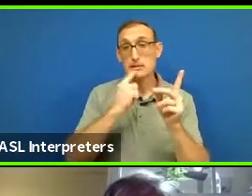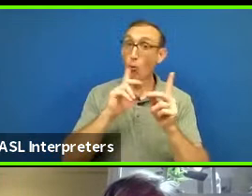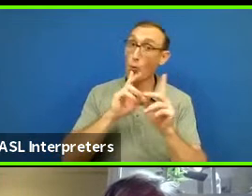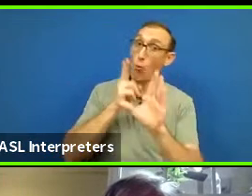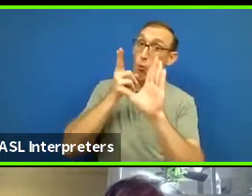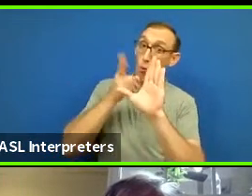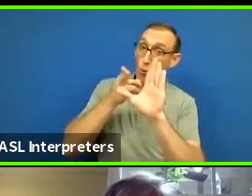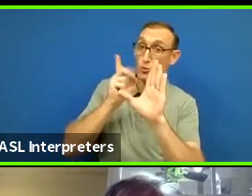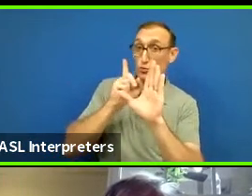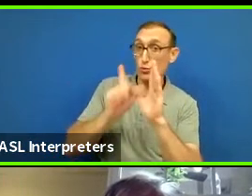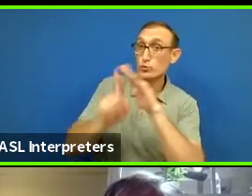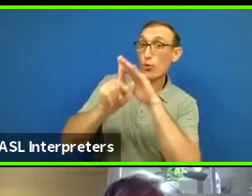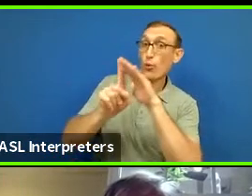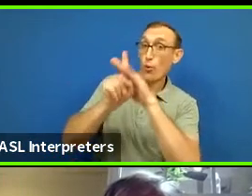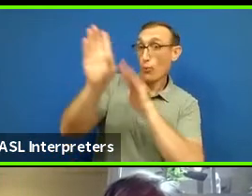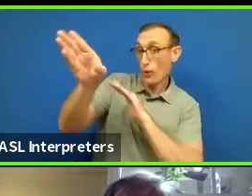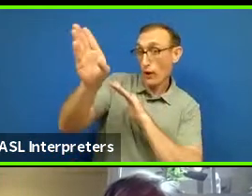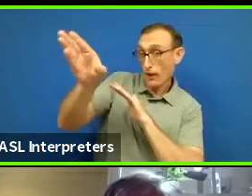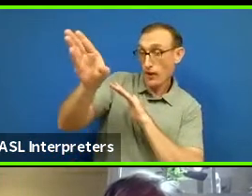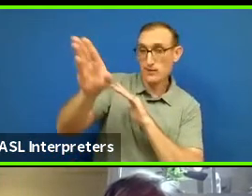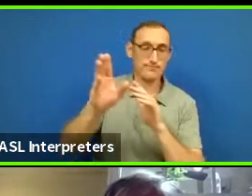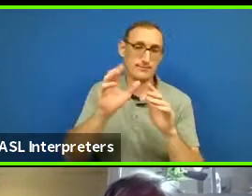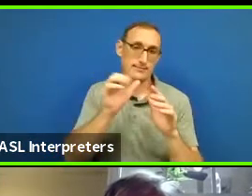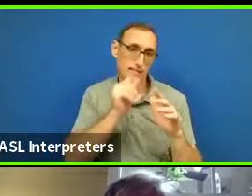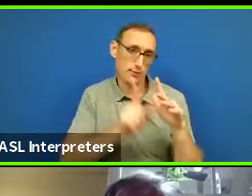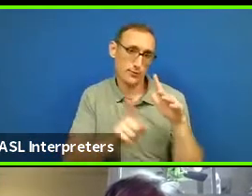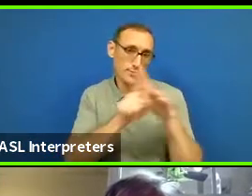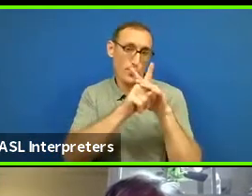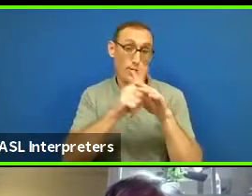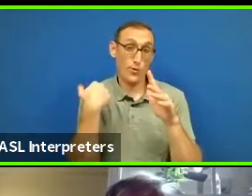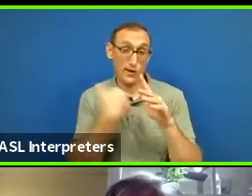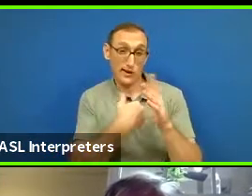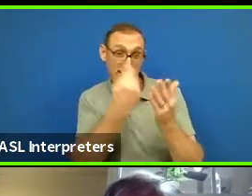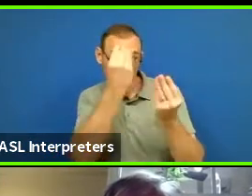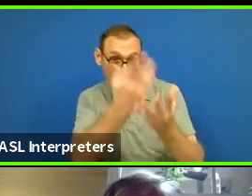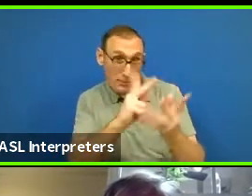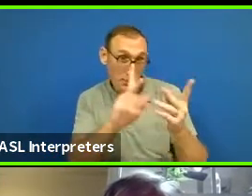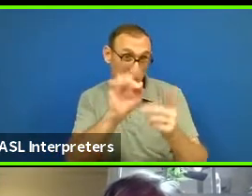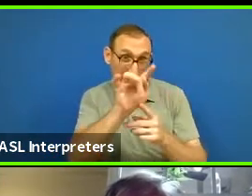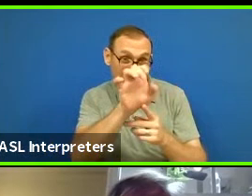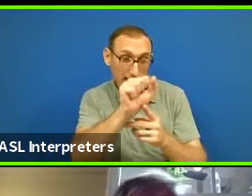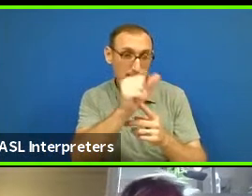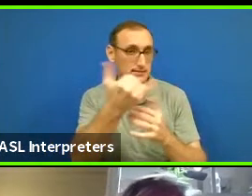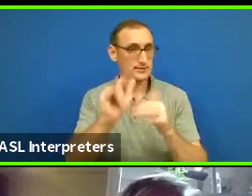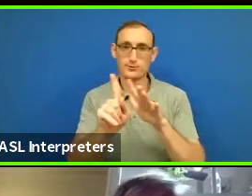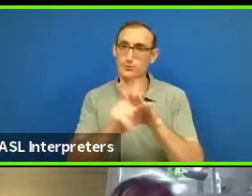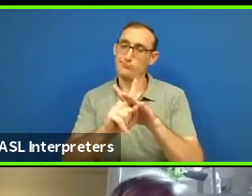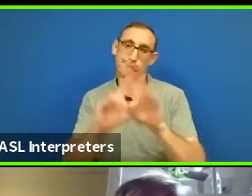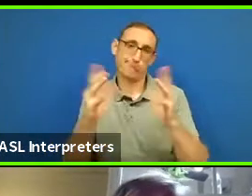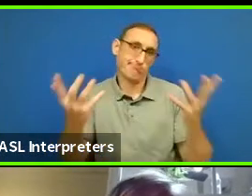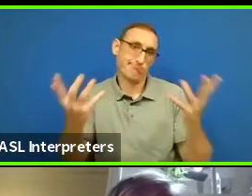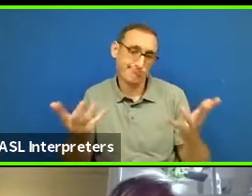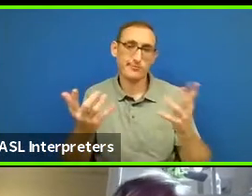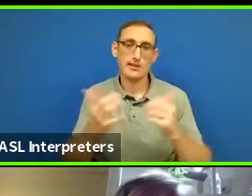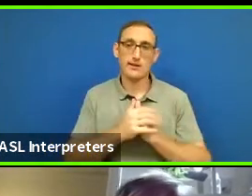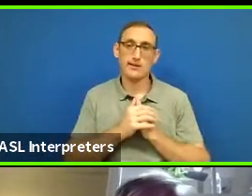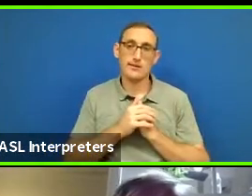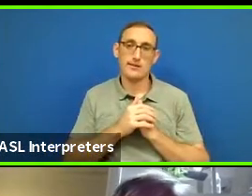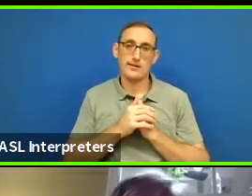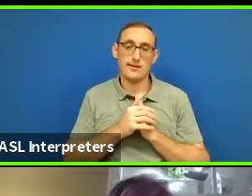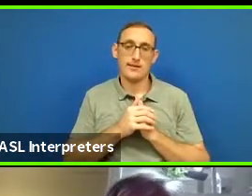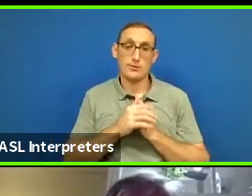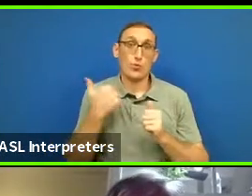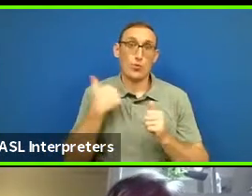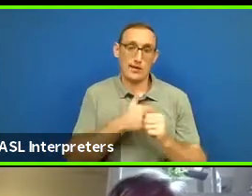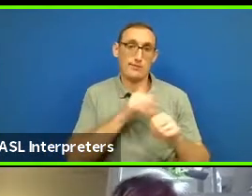still don't come. We consult with people about dates and they still don't come. So you know, it's hard. You know, principals deal